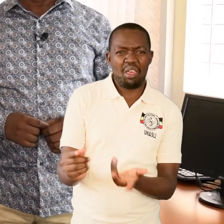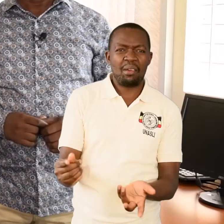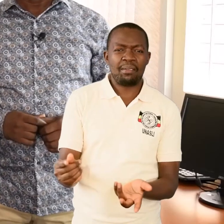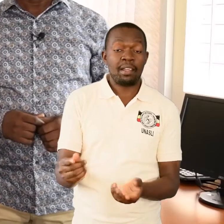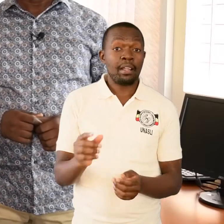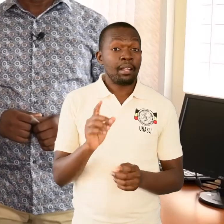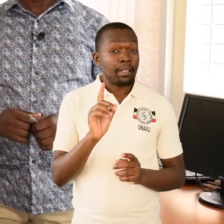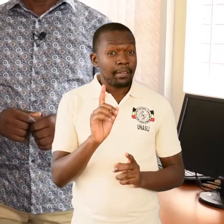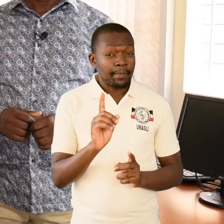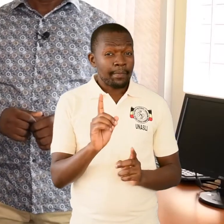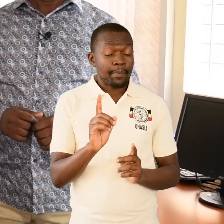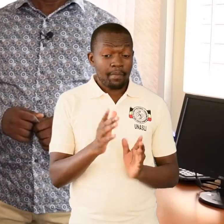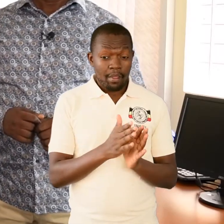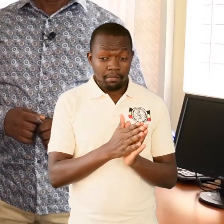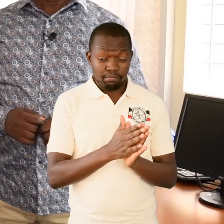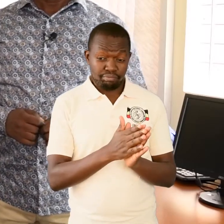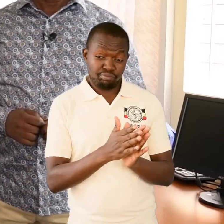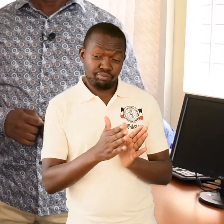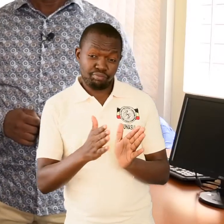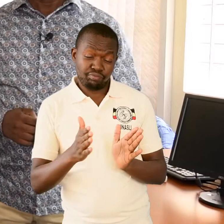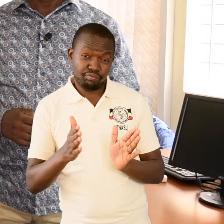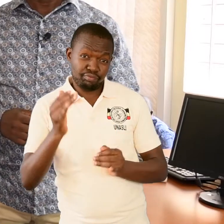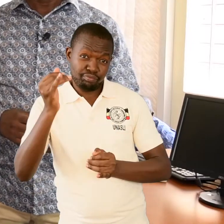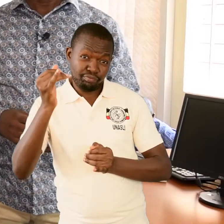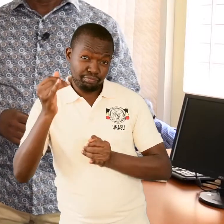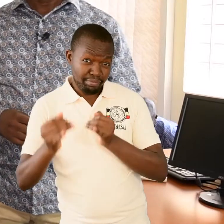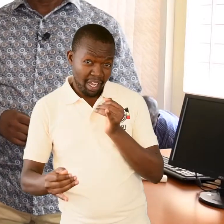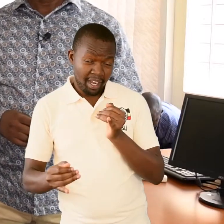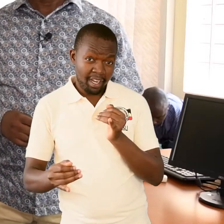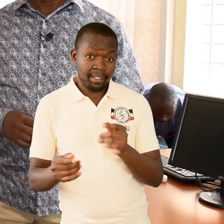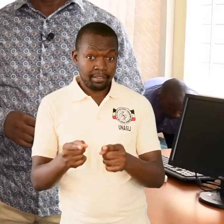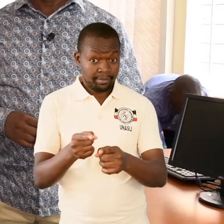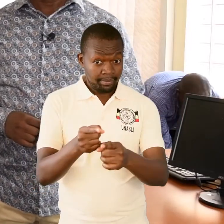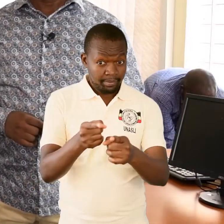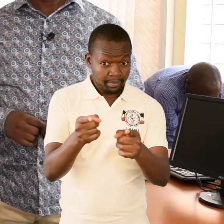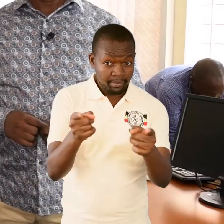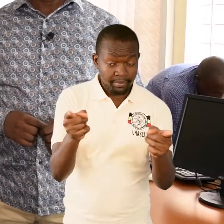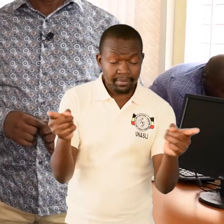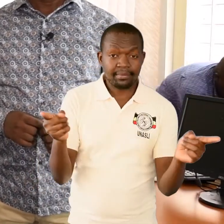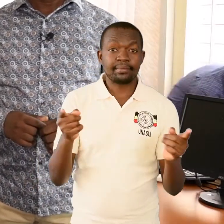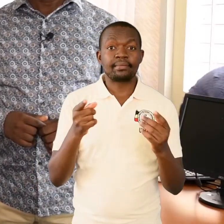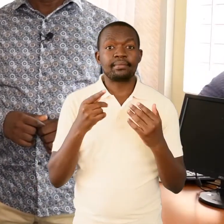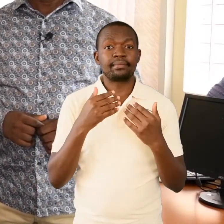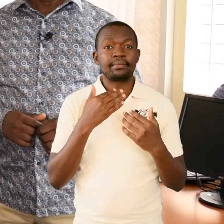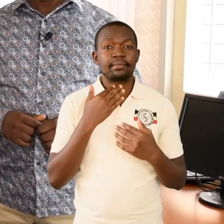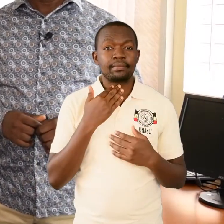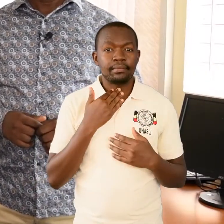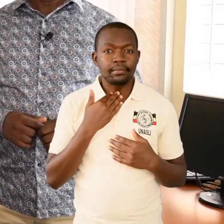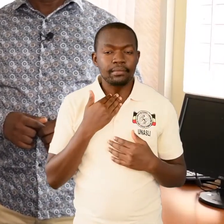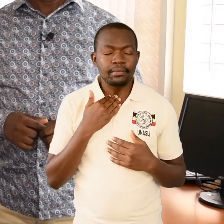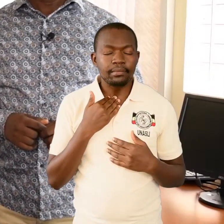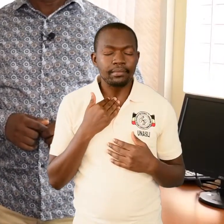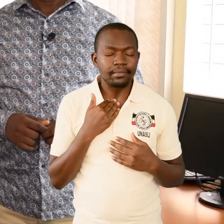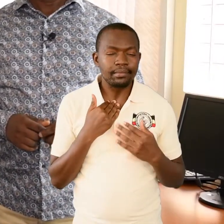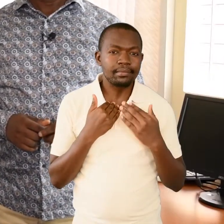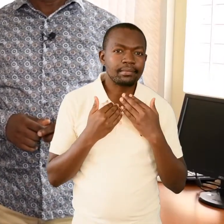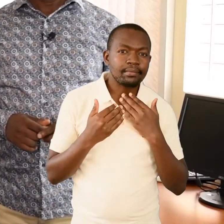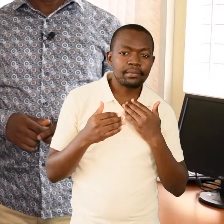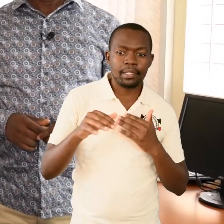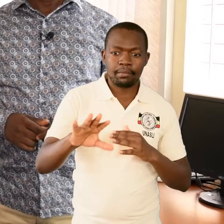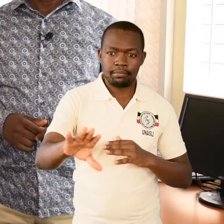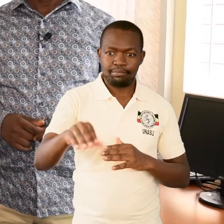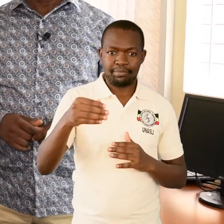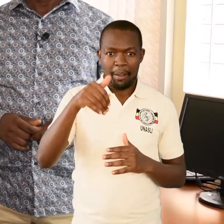At the end of the program, you'll be required to get some exercise